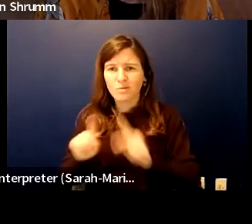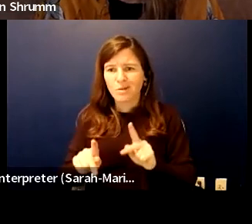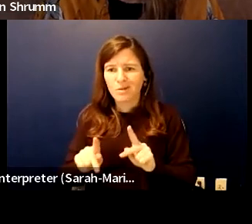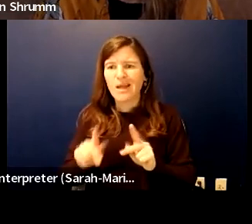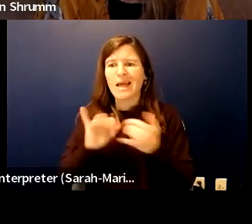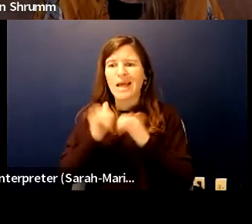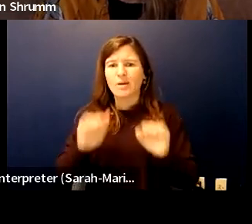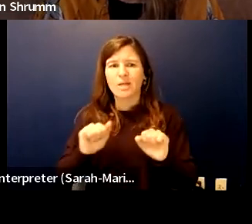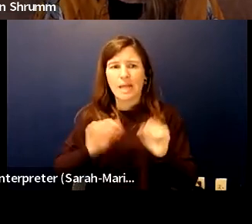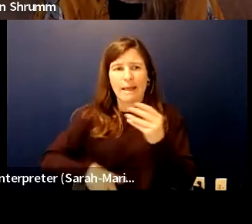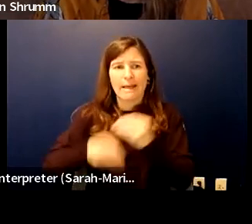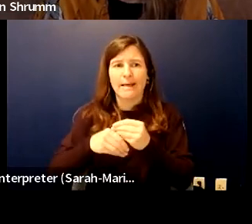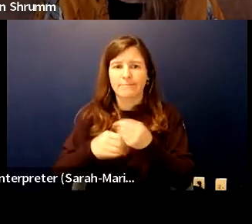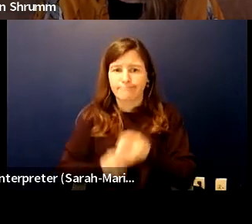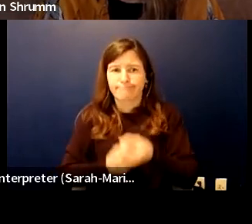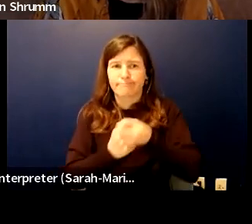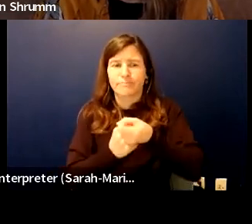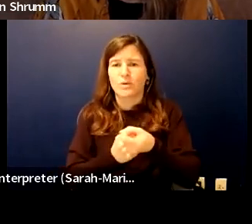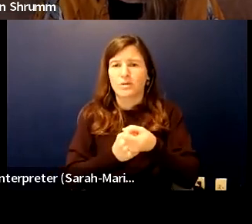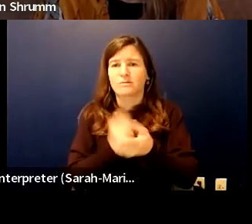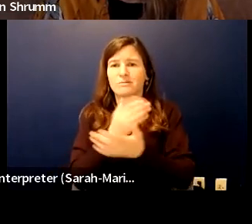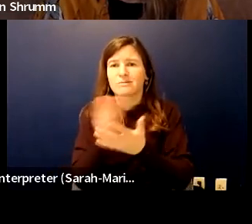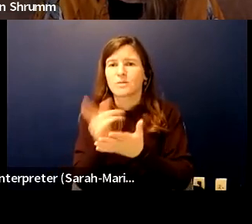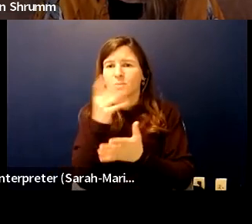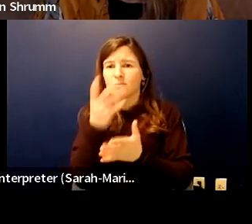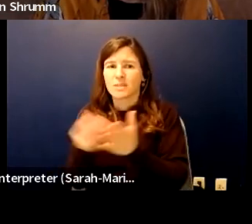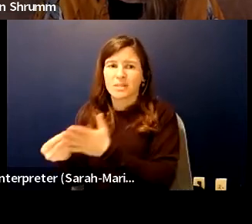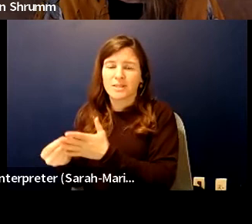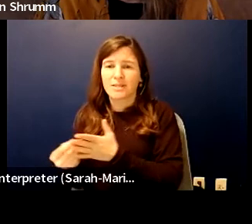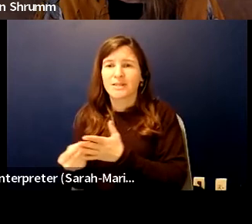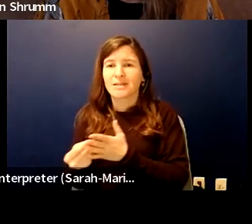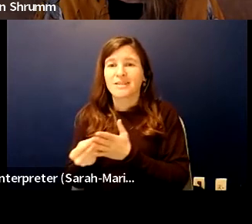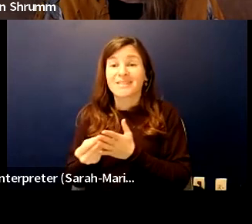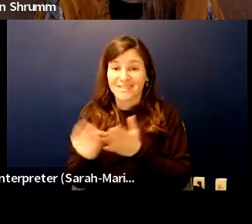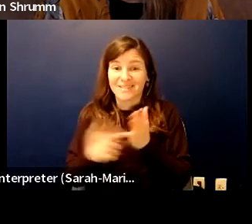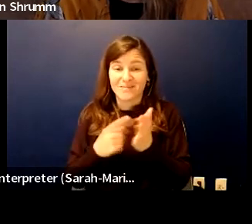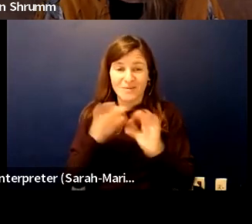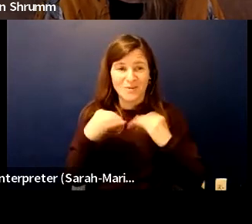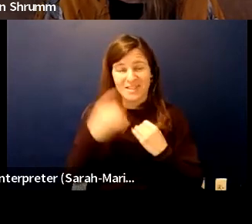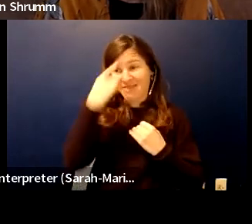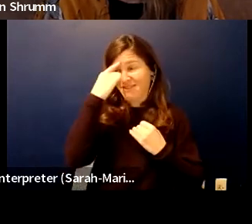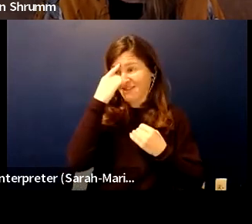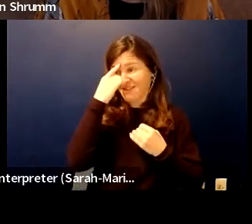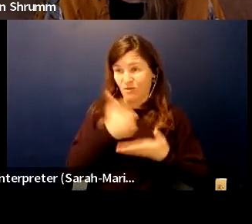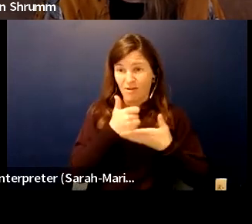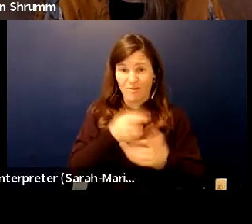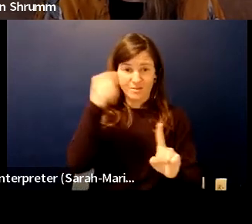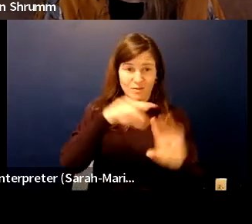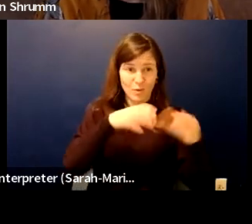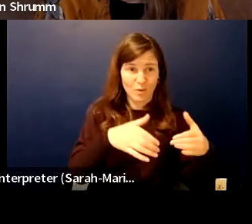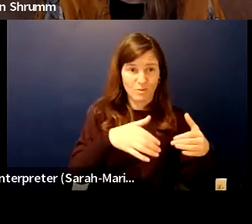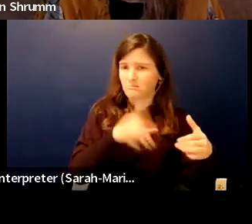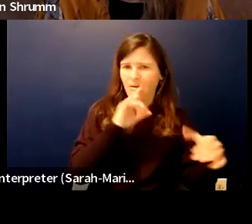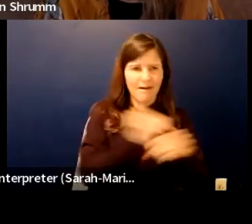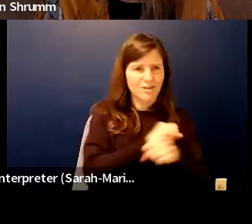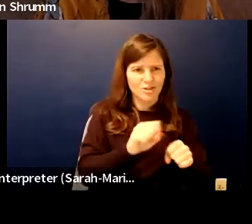I think often people pretend they're serving for one thing and they're actually serving another. And actually looking at yourself and seeing